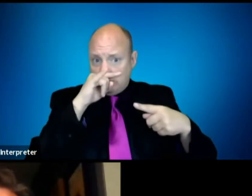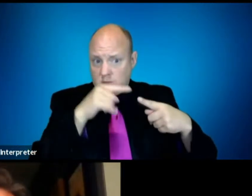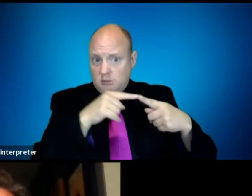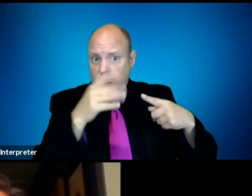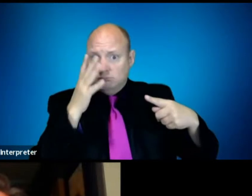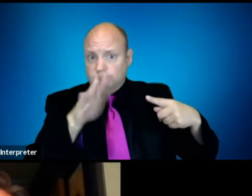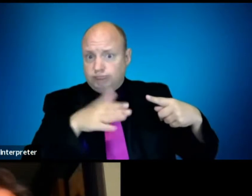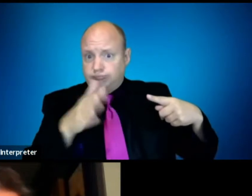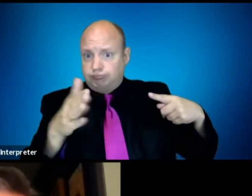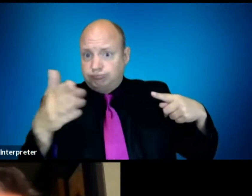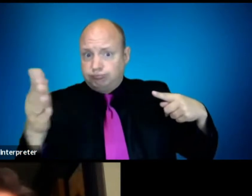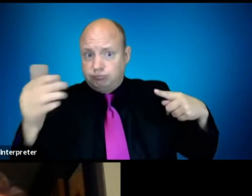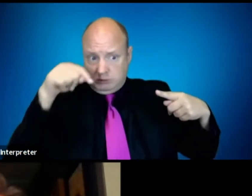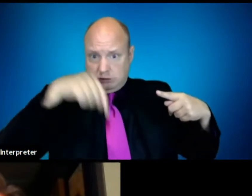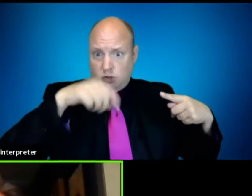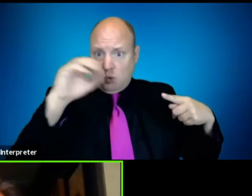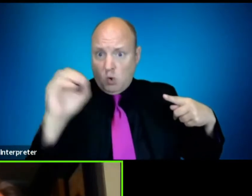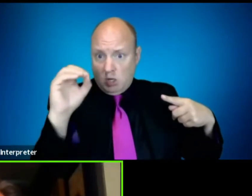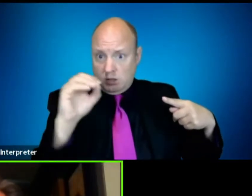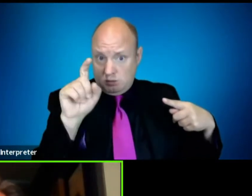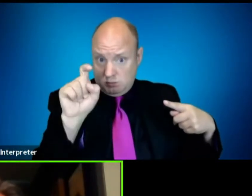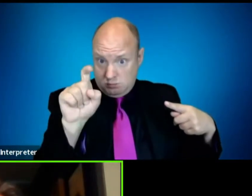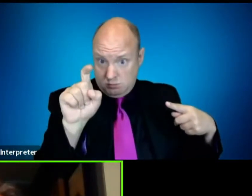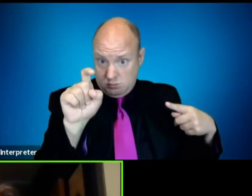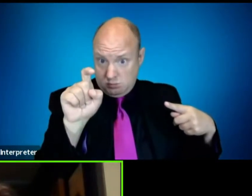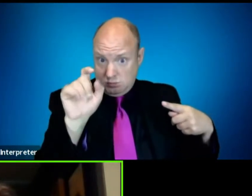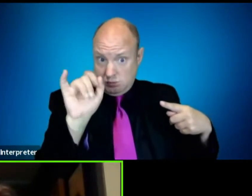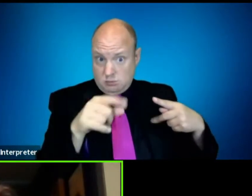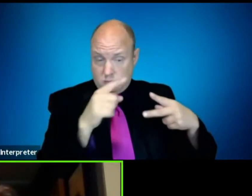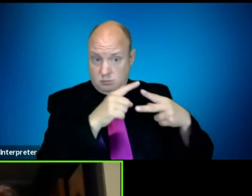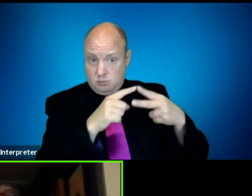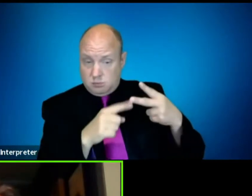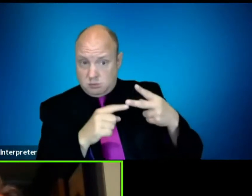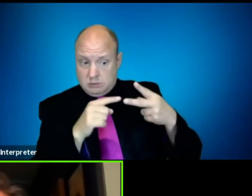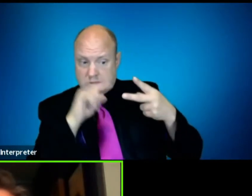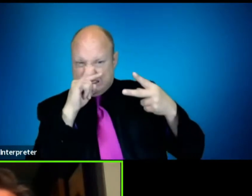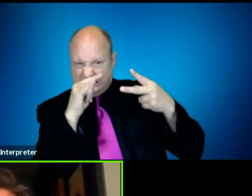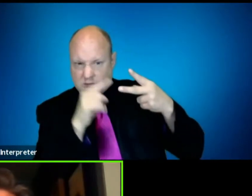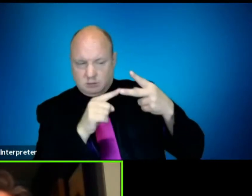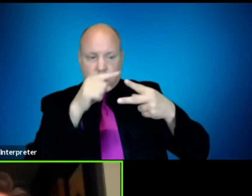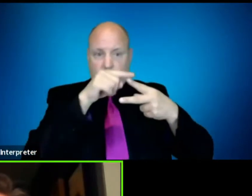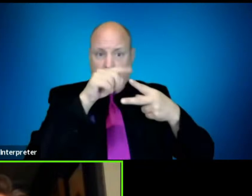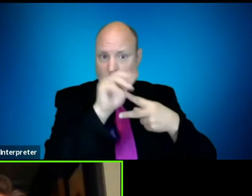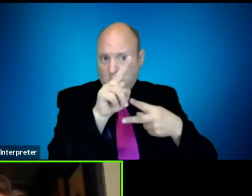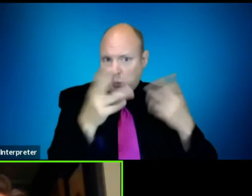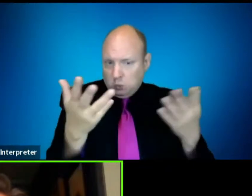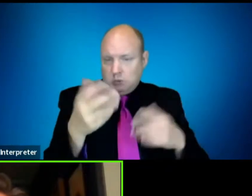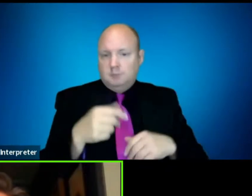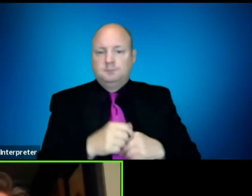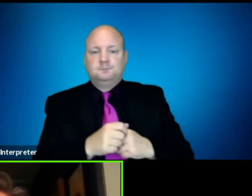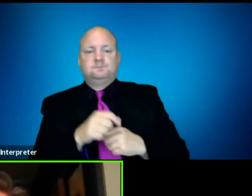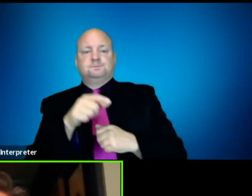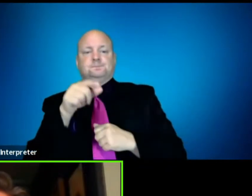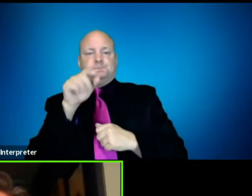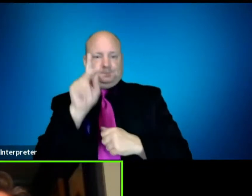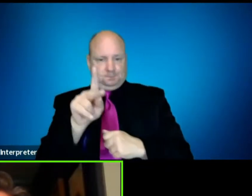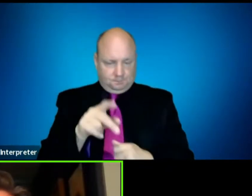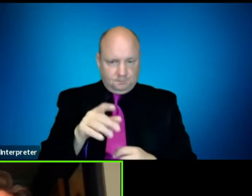you. Thanks, Pat, for those two questions. The Mu variant is a variant